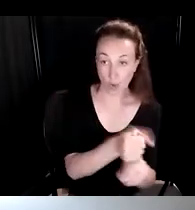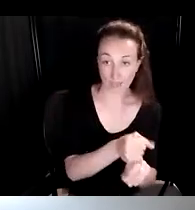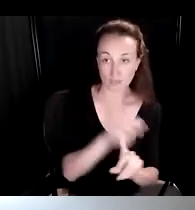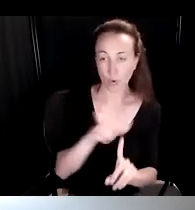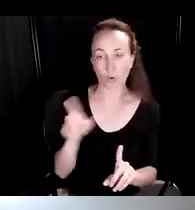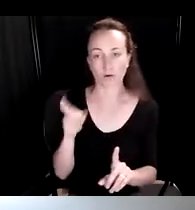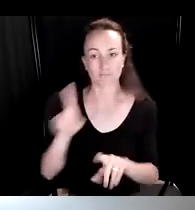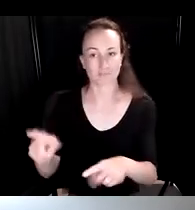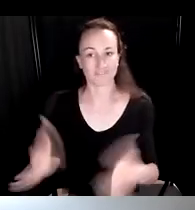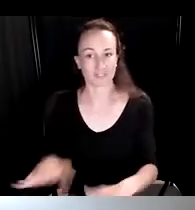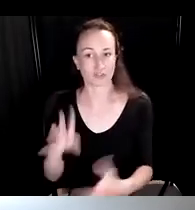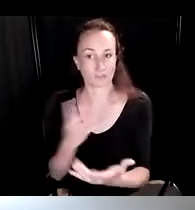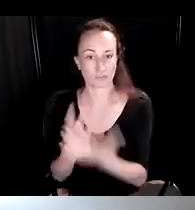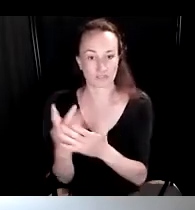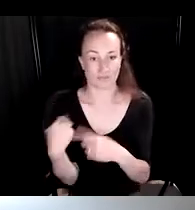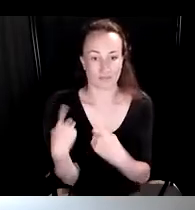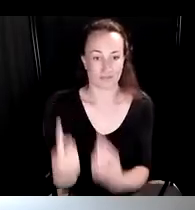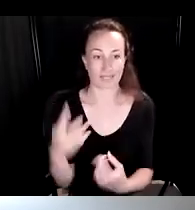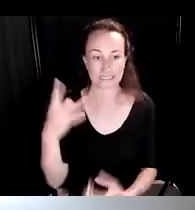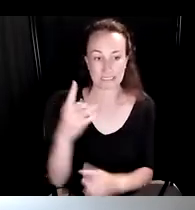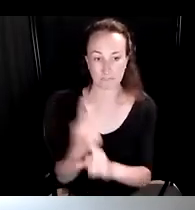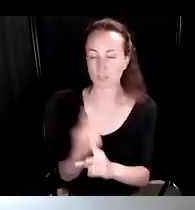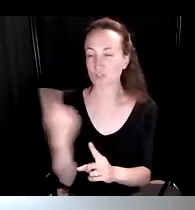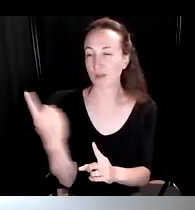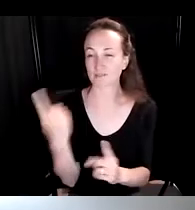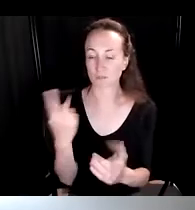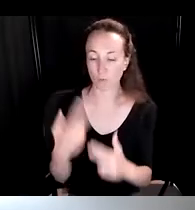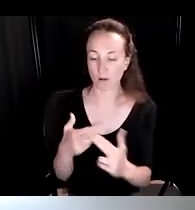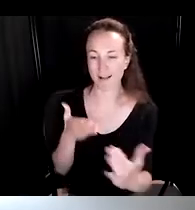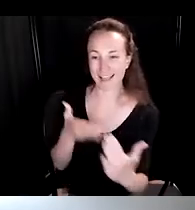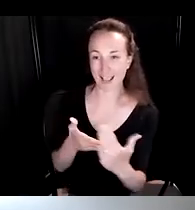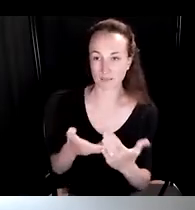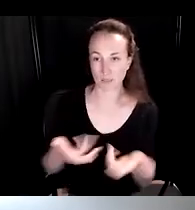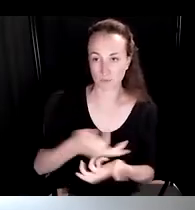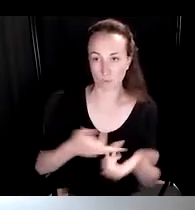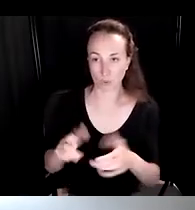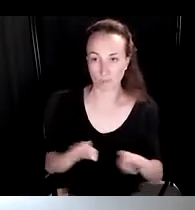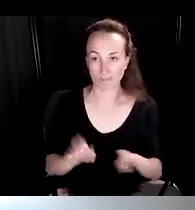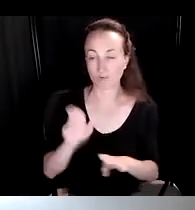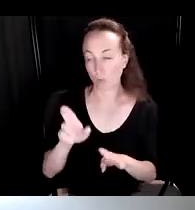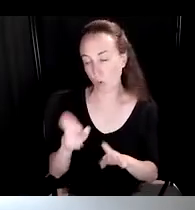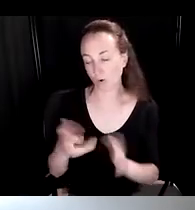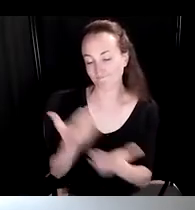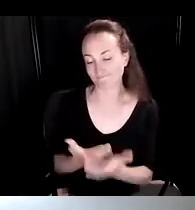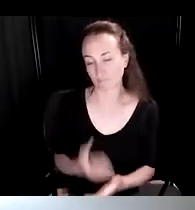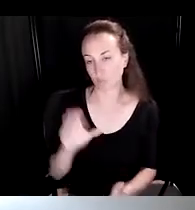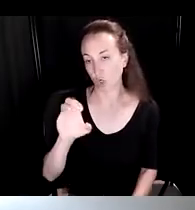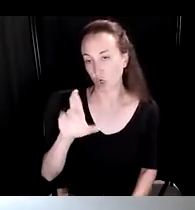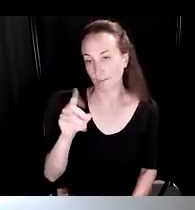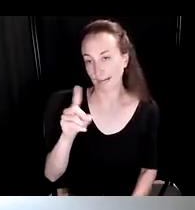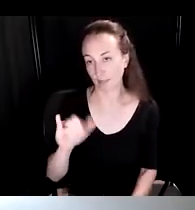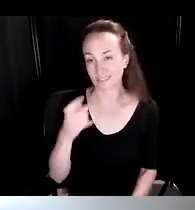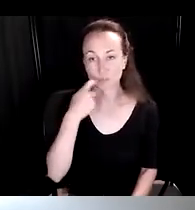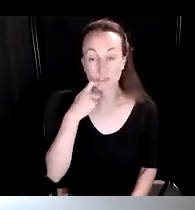last 18 months. So they have some sort of antisocial behavior or criminal activity recently. And they have to have a